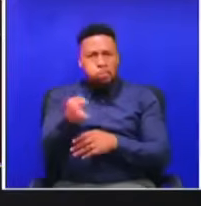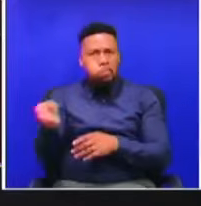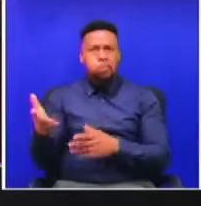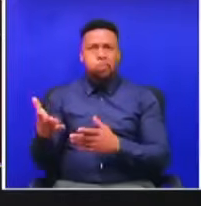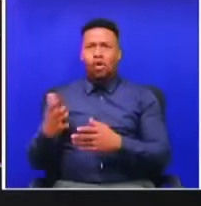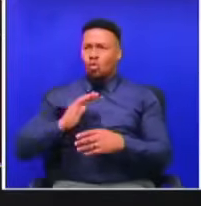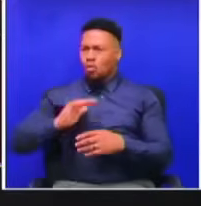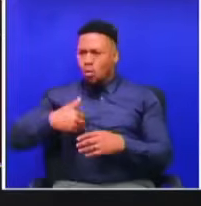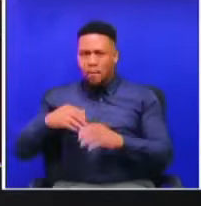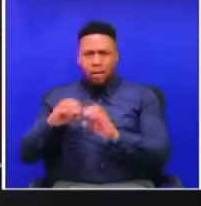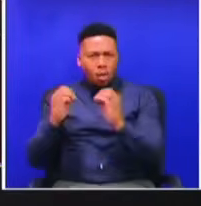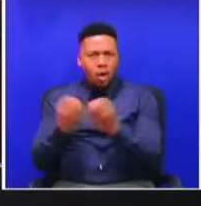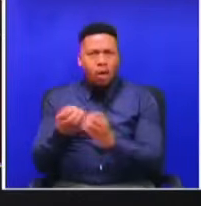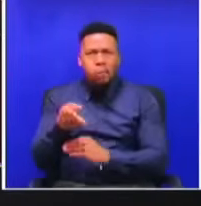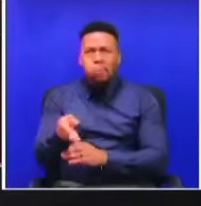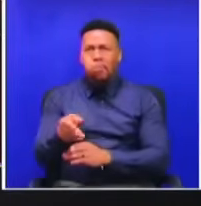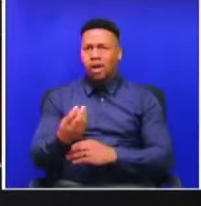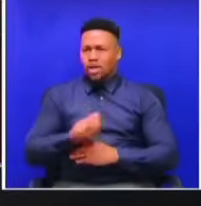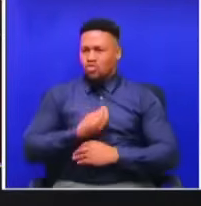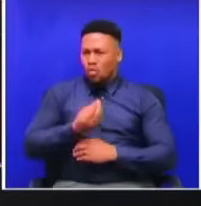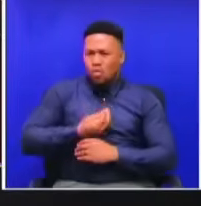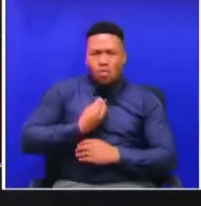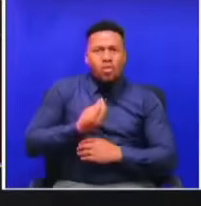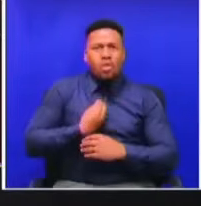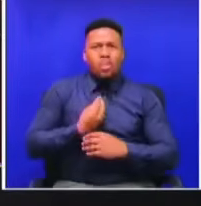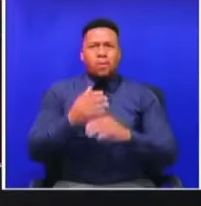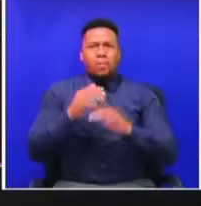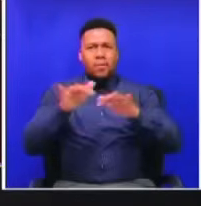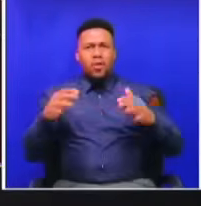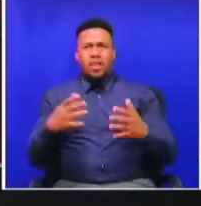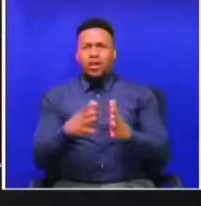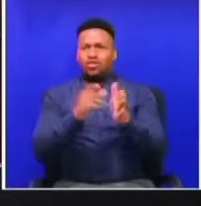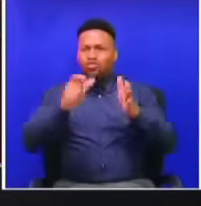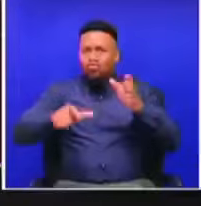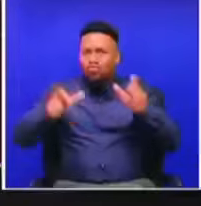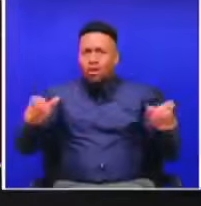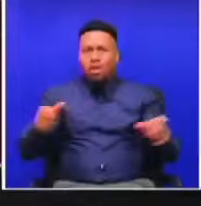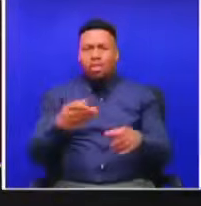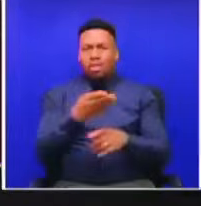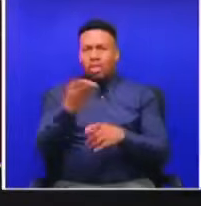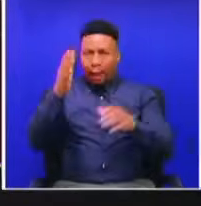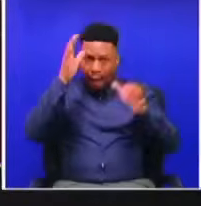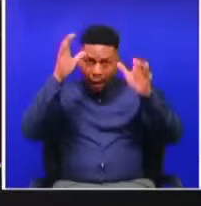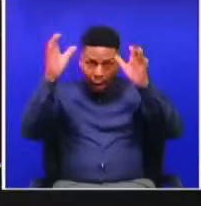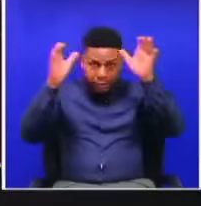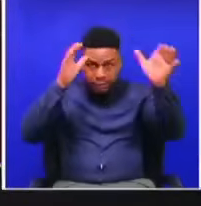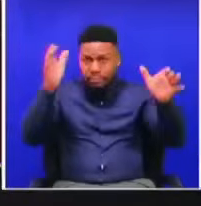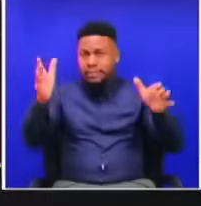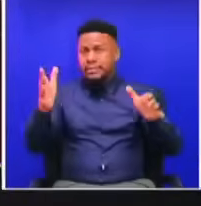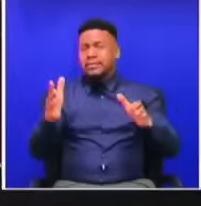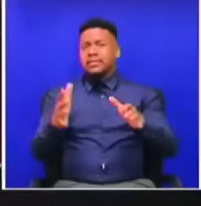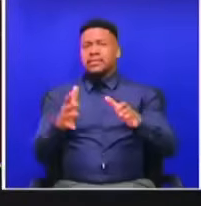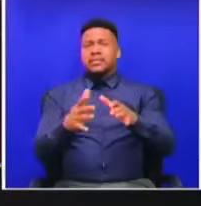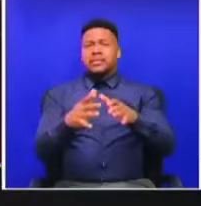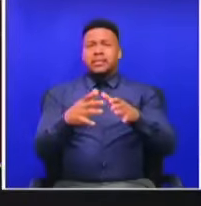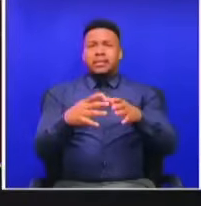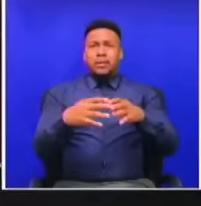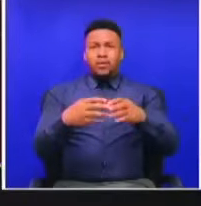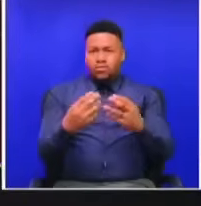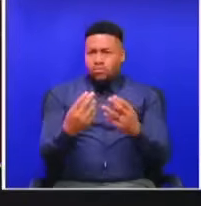women, youth, students, academics, emerging businesses and older